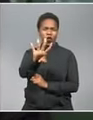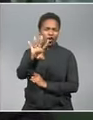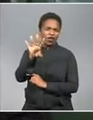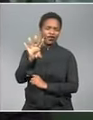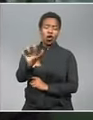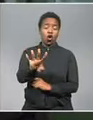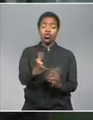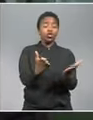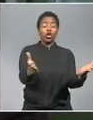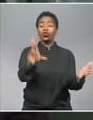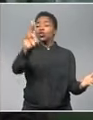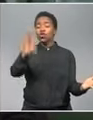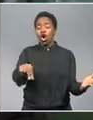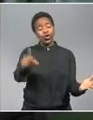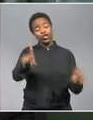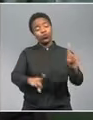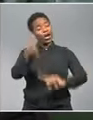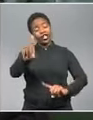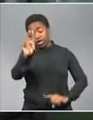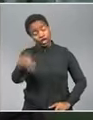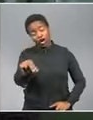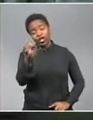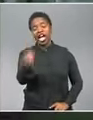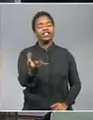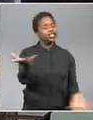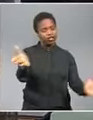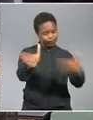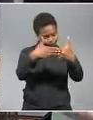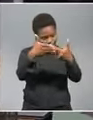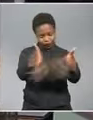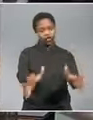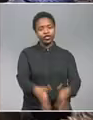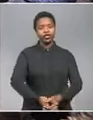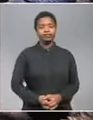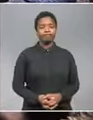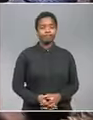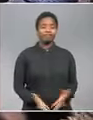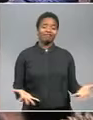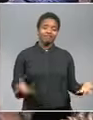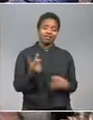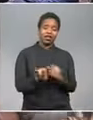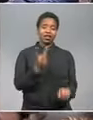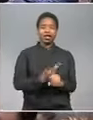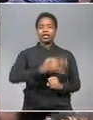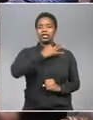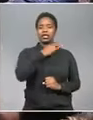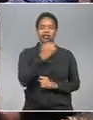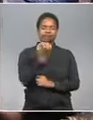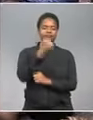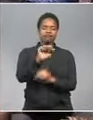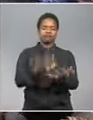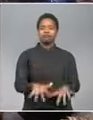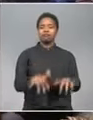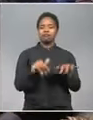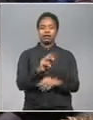344. So the nose have it, the nose have it. Unlock. Another blow for Prime Minister Theresa May's Brexit plans